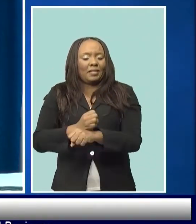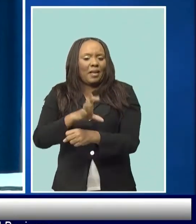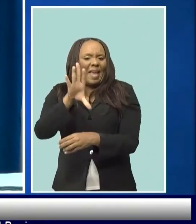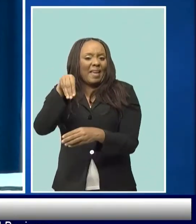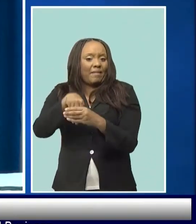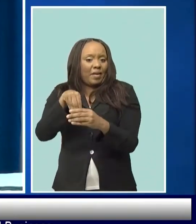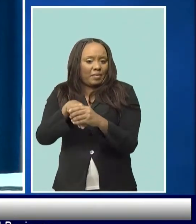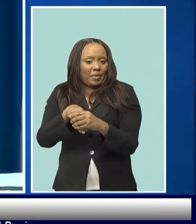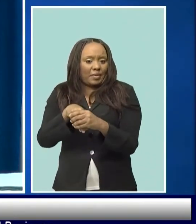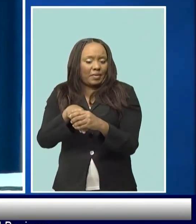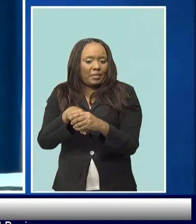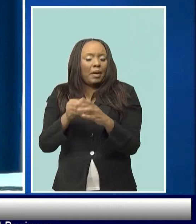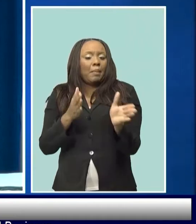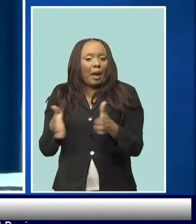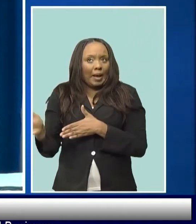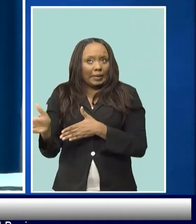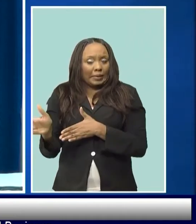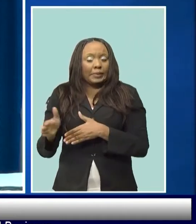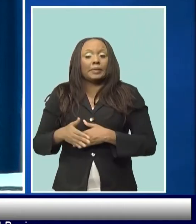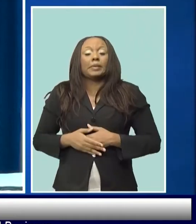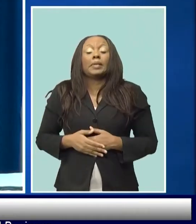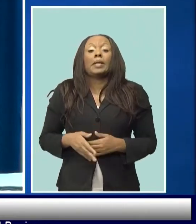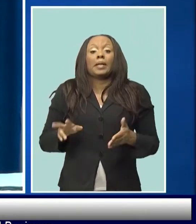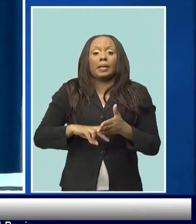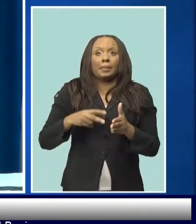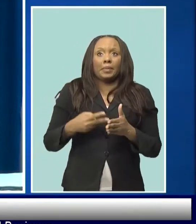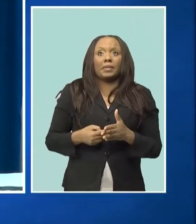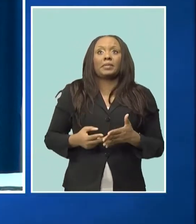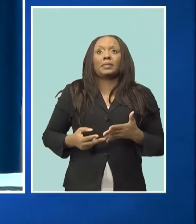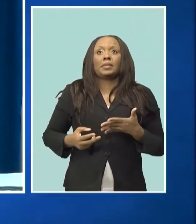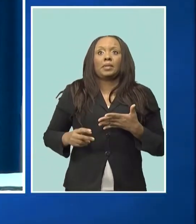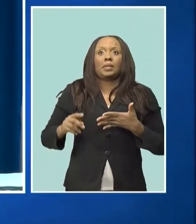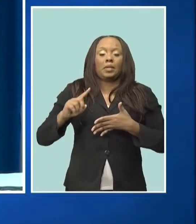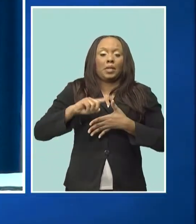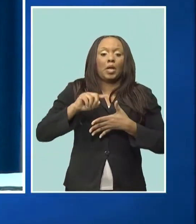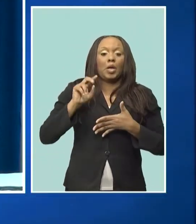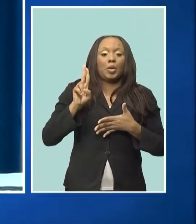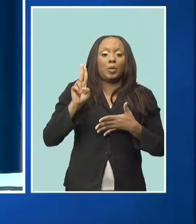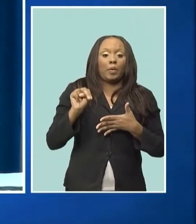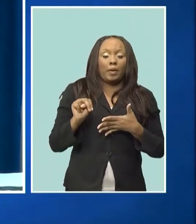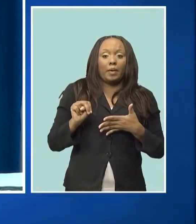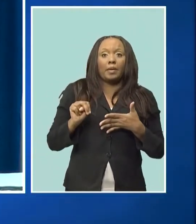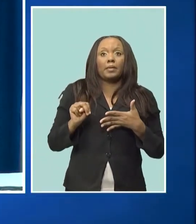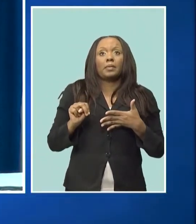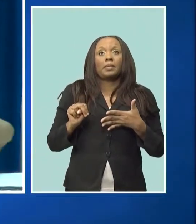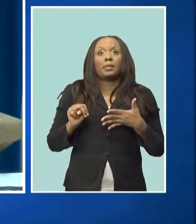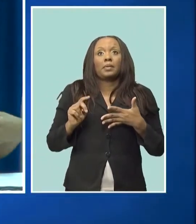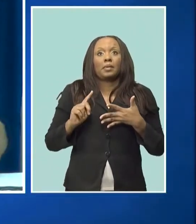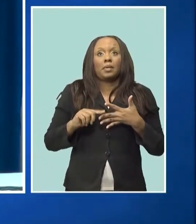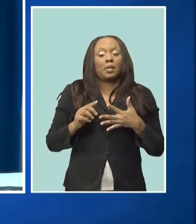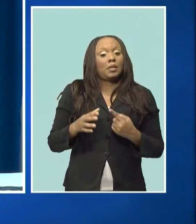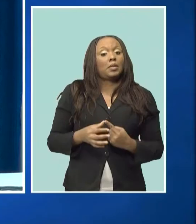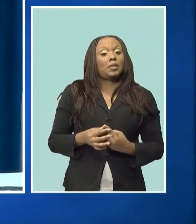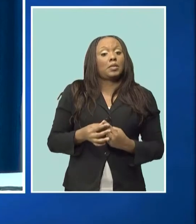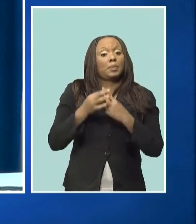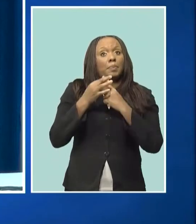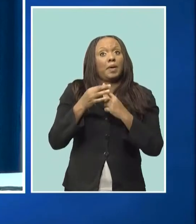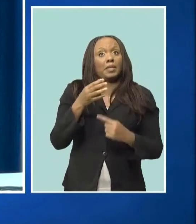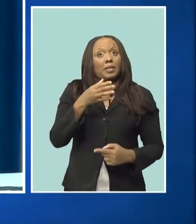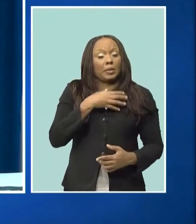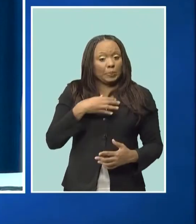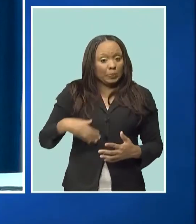And in support of that work, you have the UN Special Envoys, the